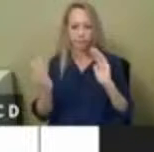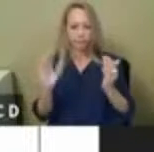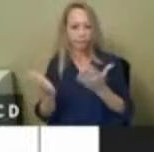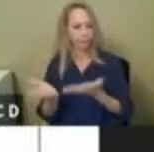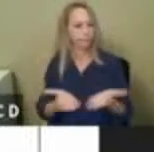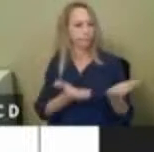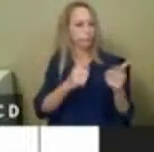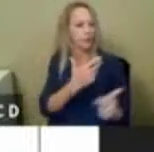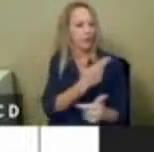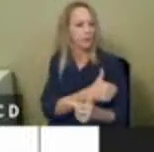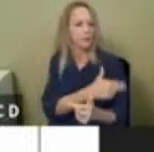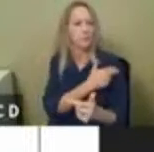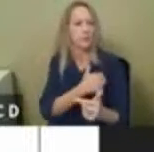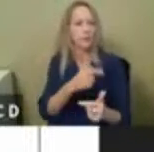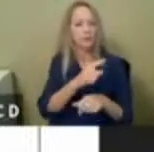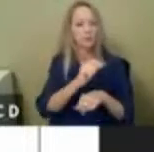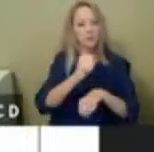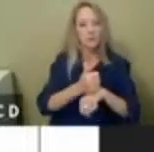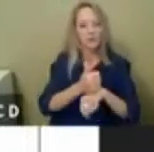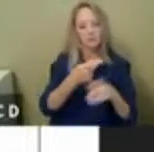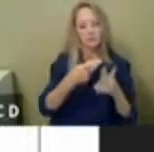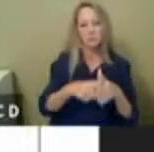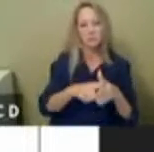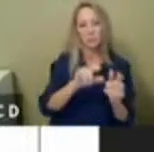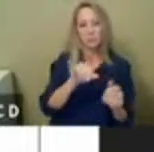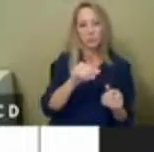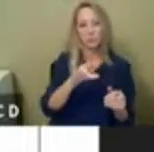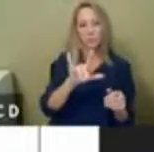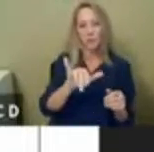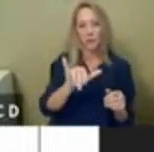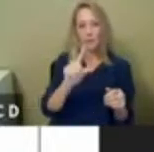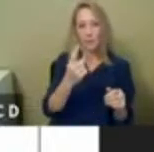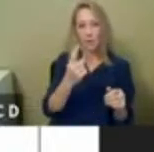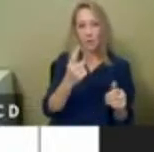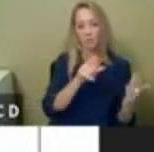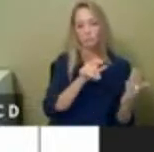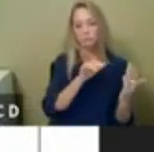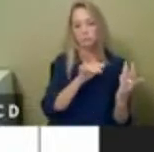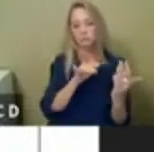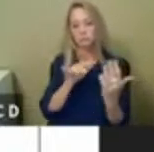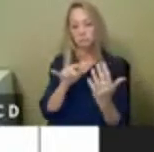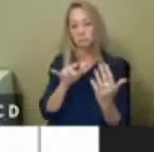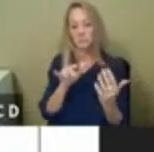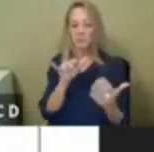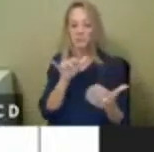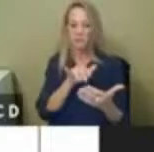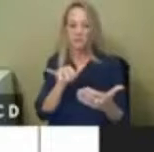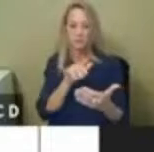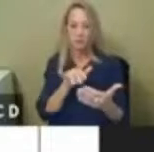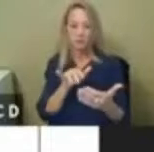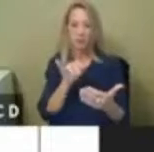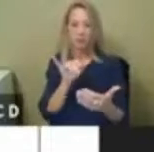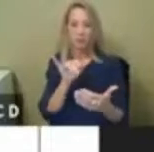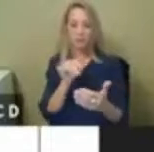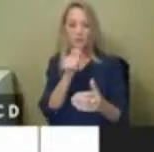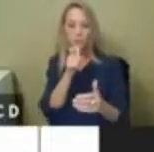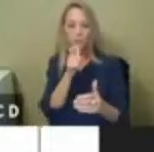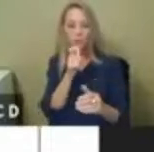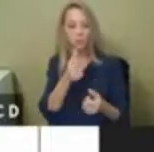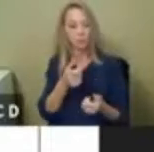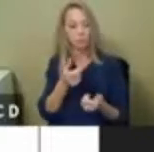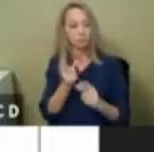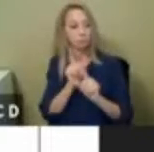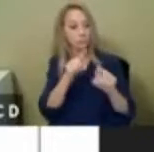they set a baseline of July 1st, and they looked at growth in hospitalizations, and